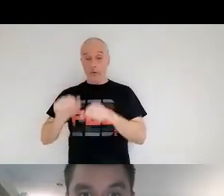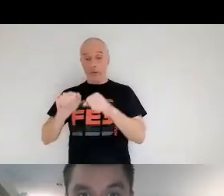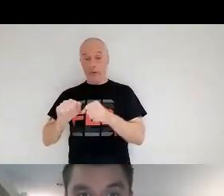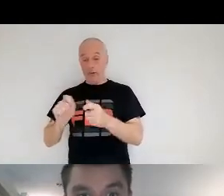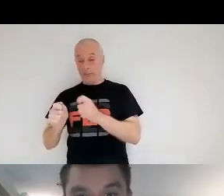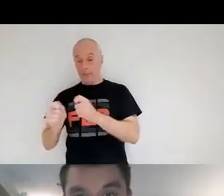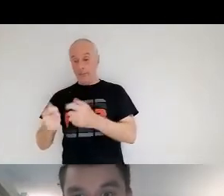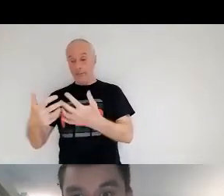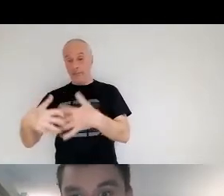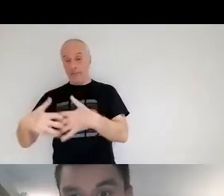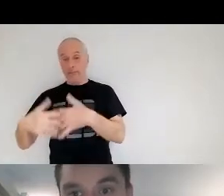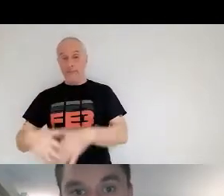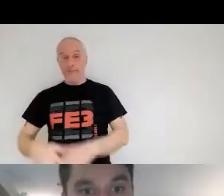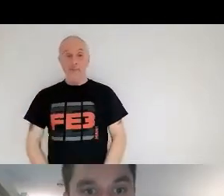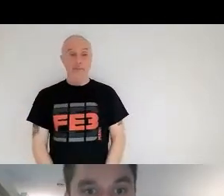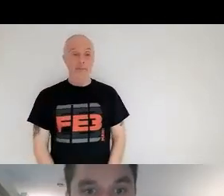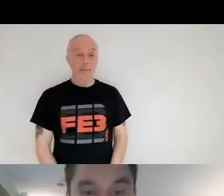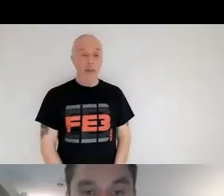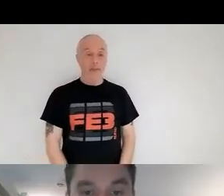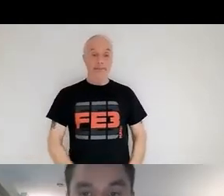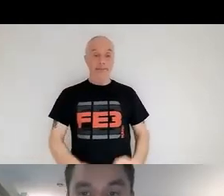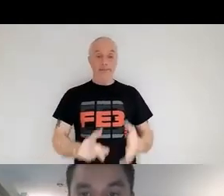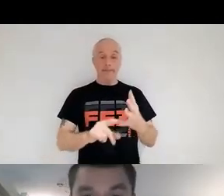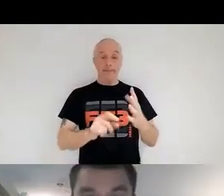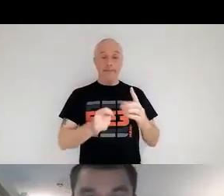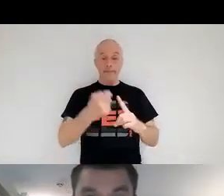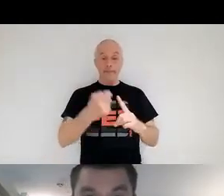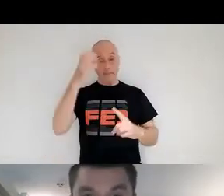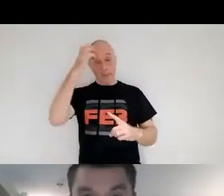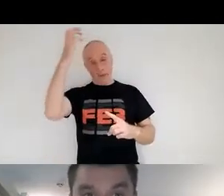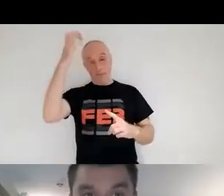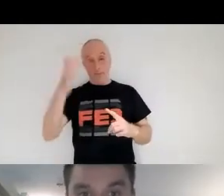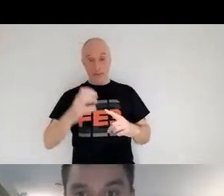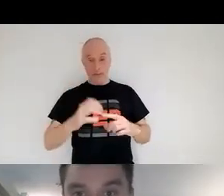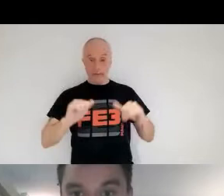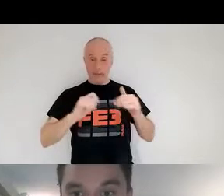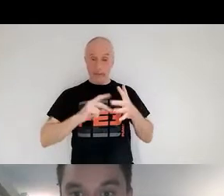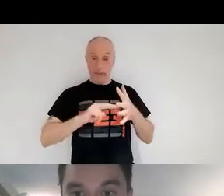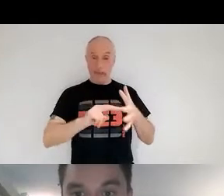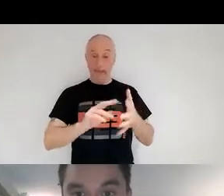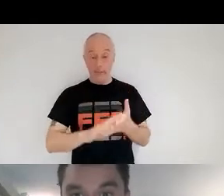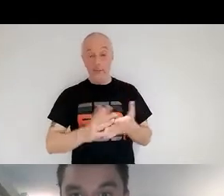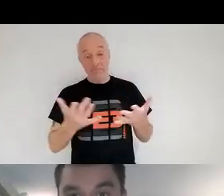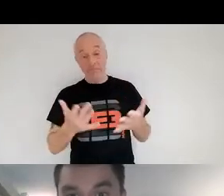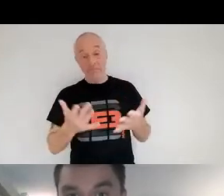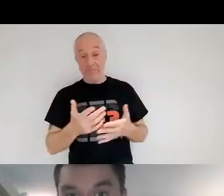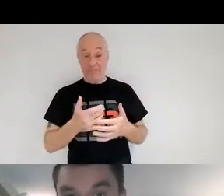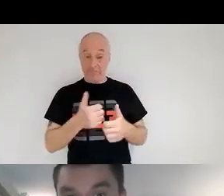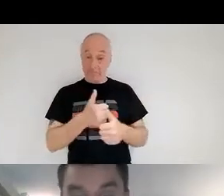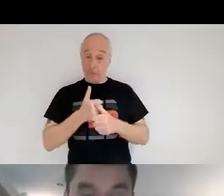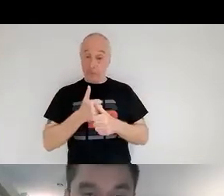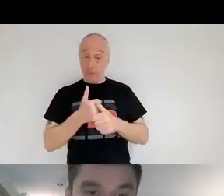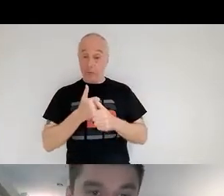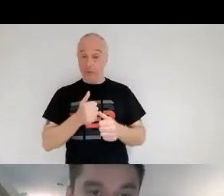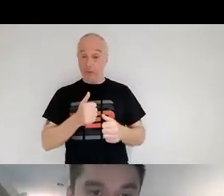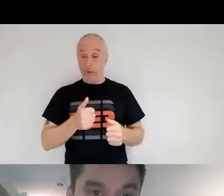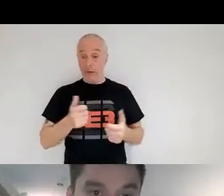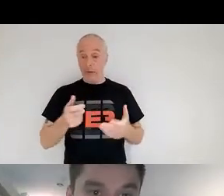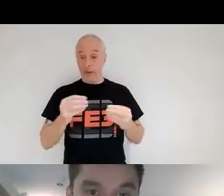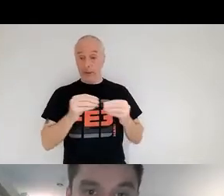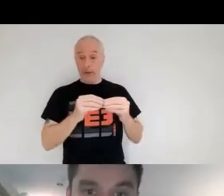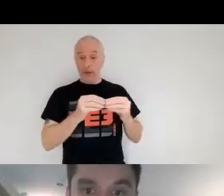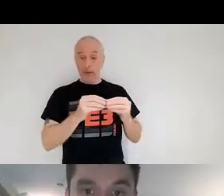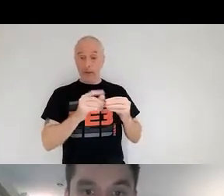So where does the government sit in all of this? The government is relatively supportive of hydrogen, particularly Boris. He sort